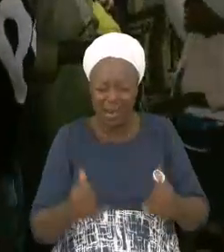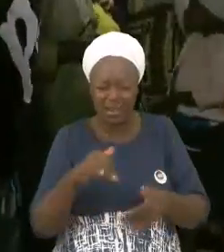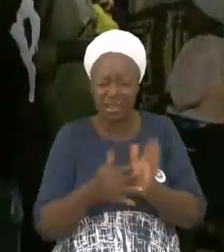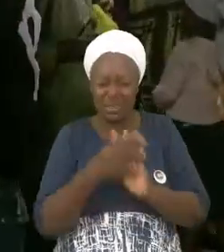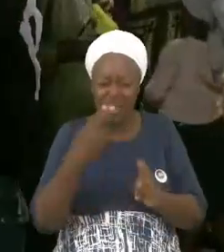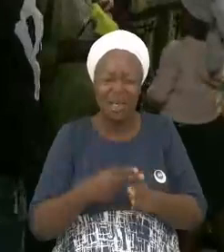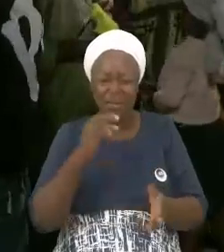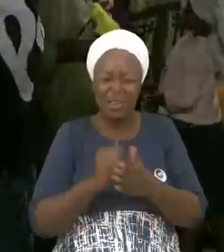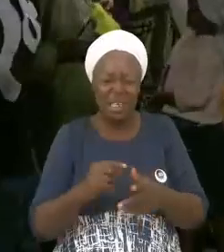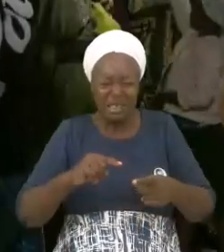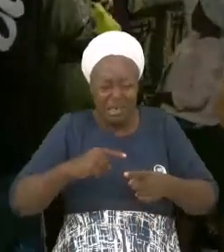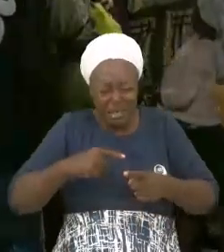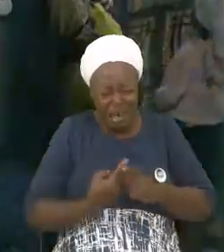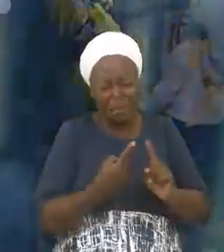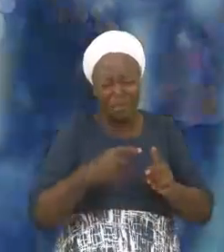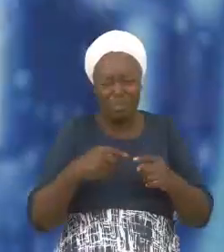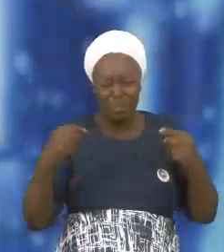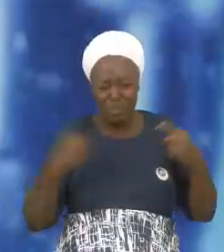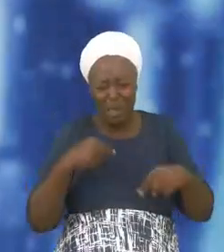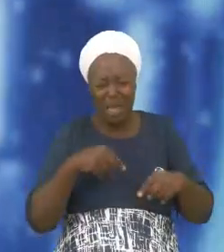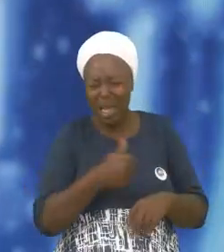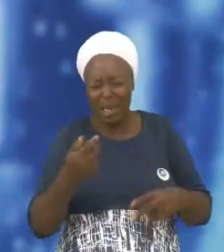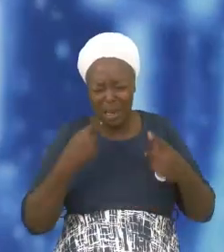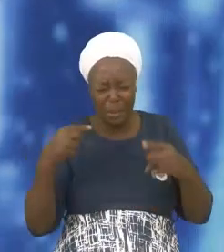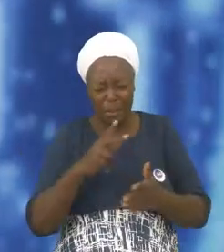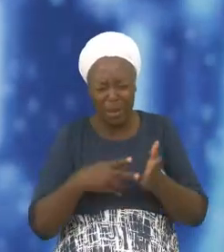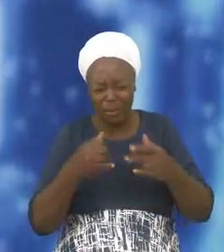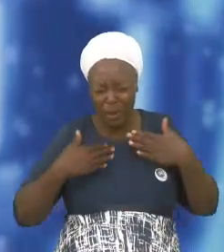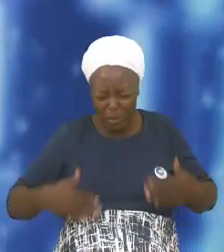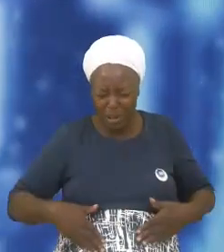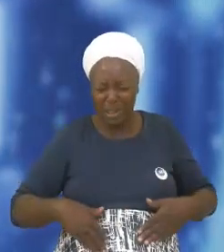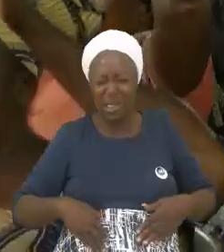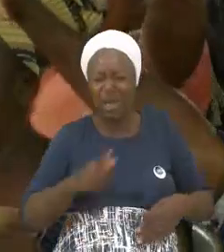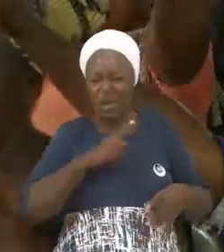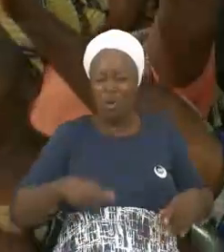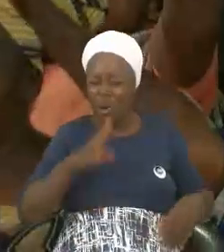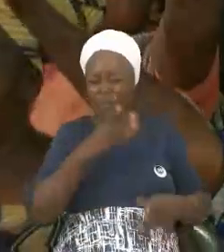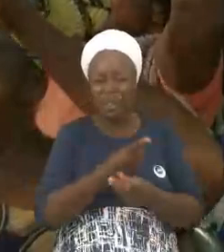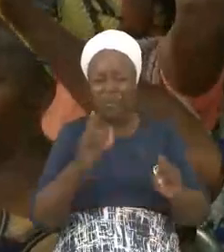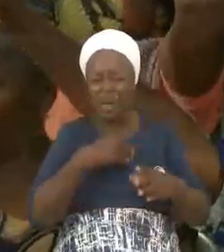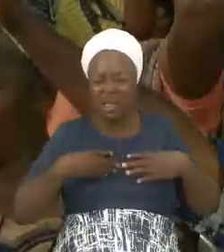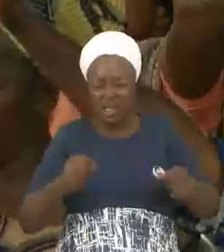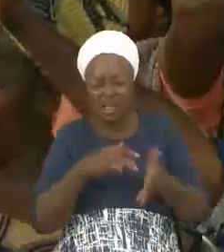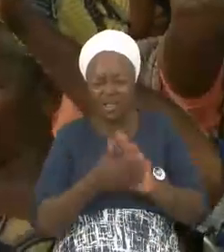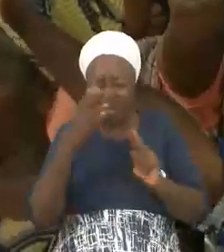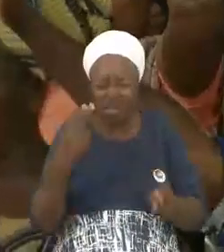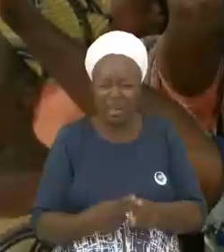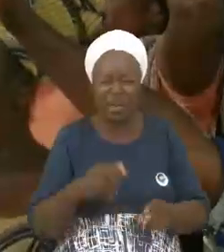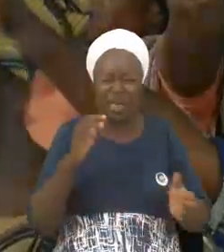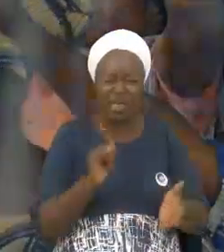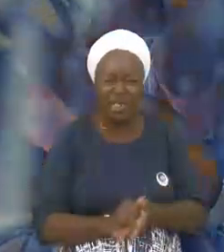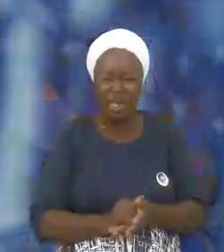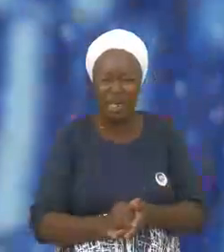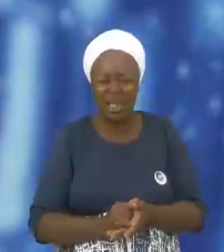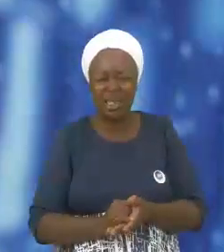sharp pain, any part of your body, be delivered and healed in Jesus' name. That demonic problem, that